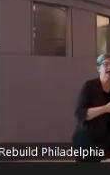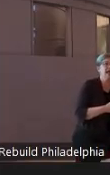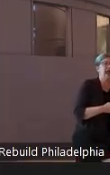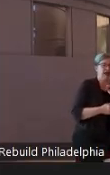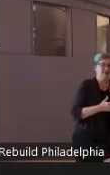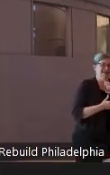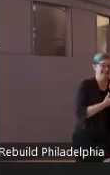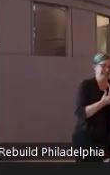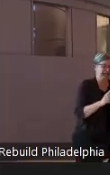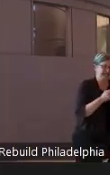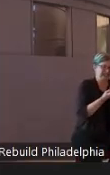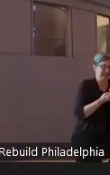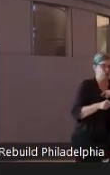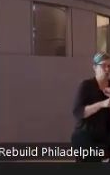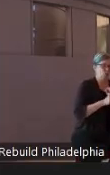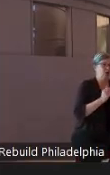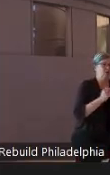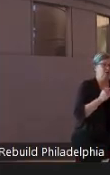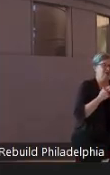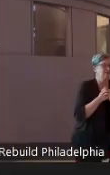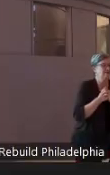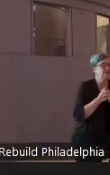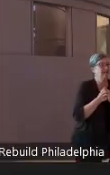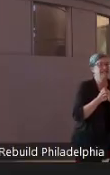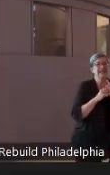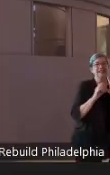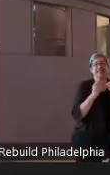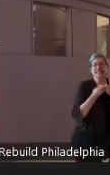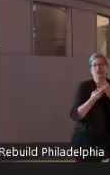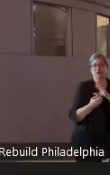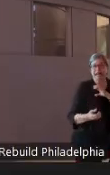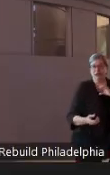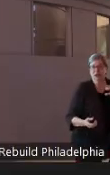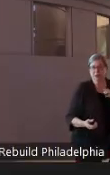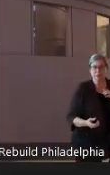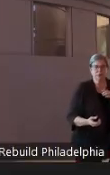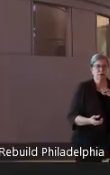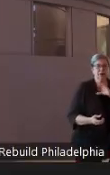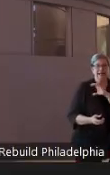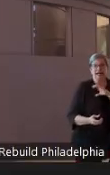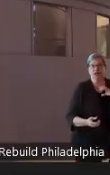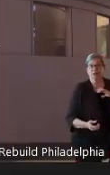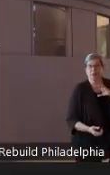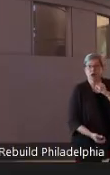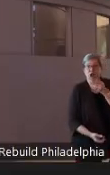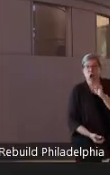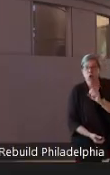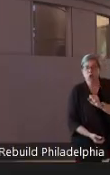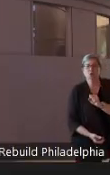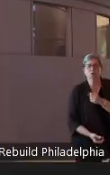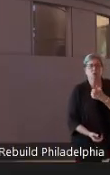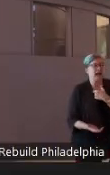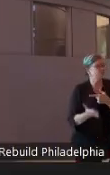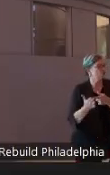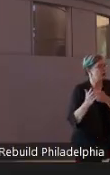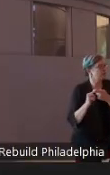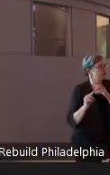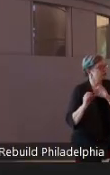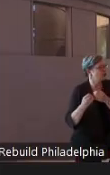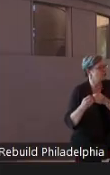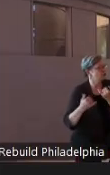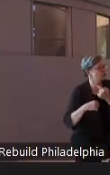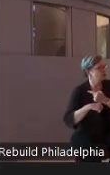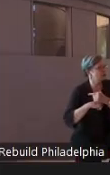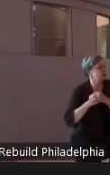working with on this project. Your district council member, Councilmember Jones. I know we have a representative from his office today here